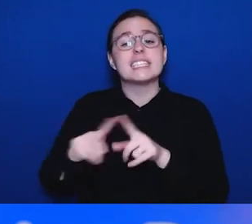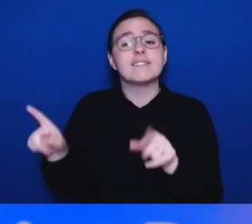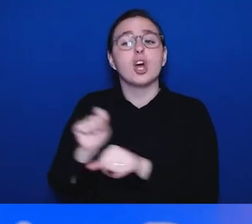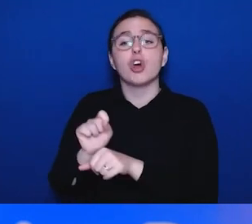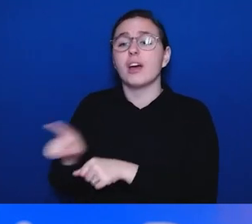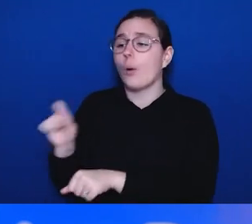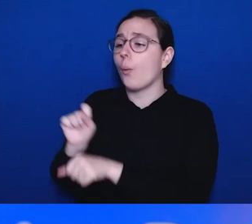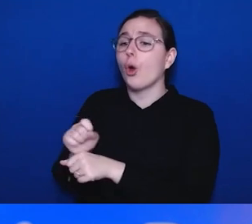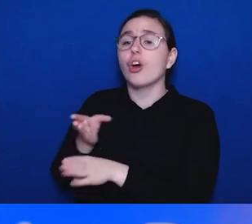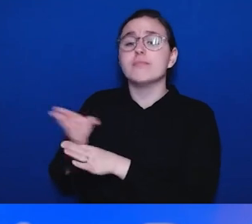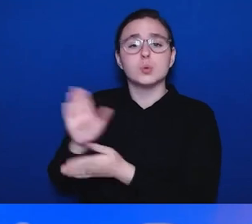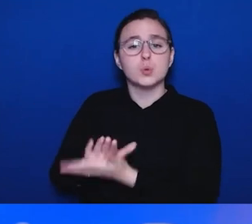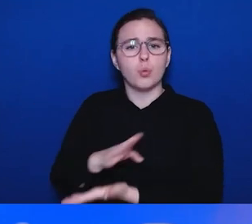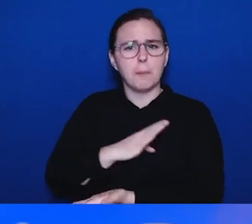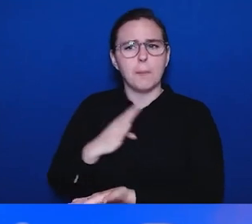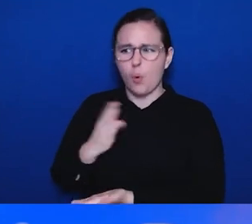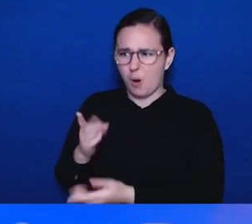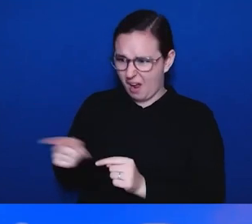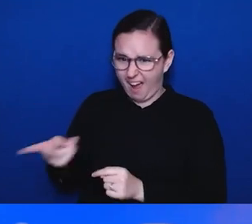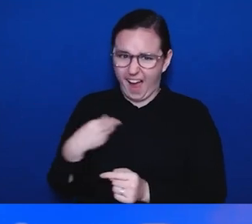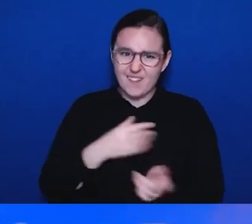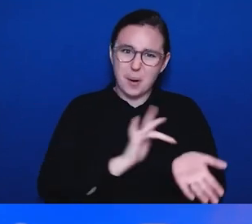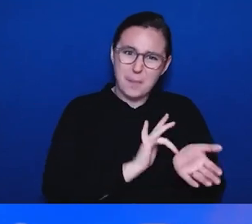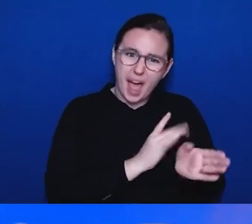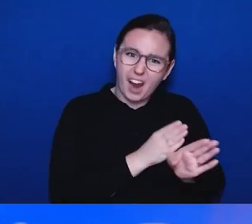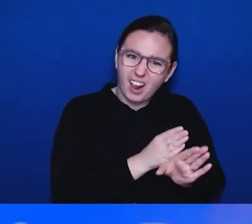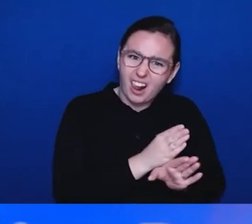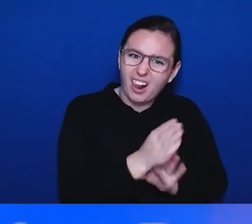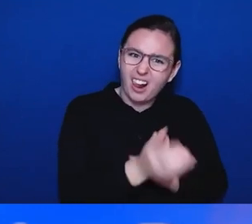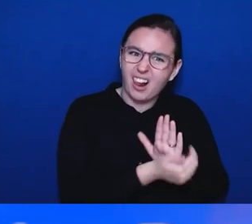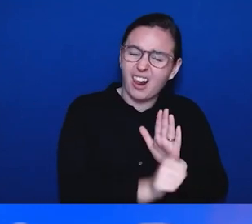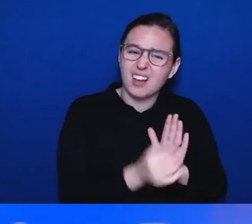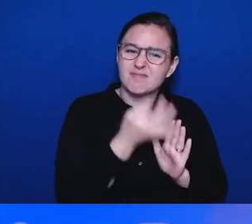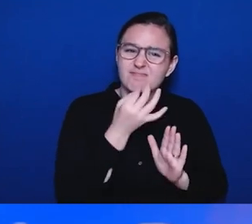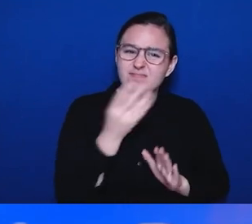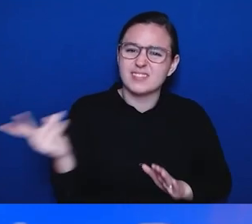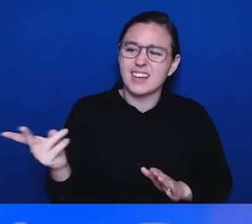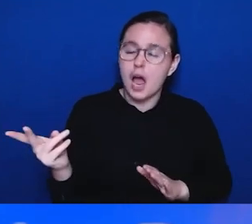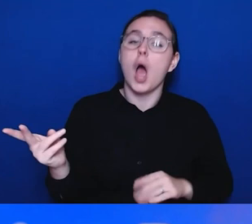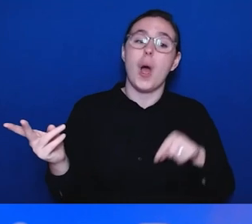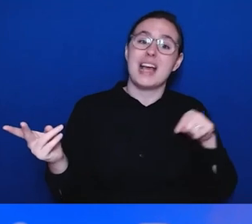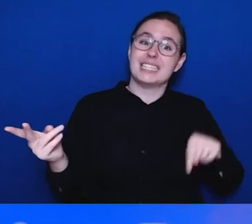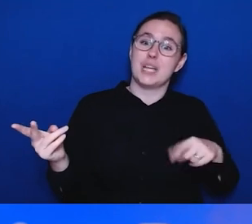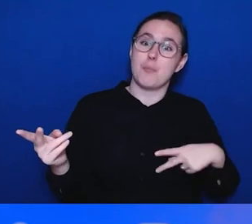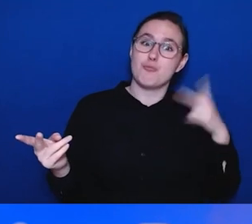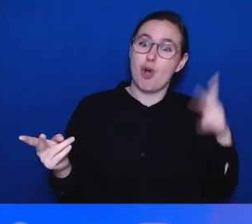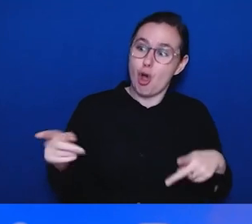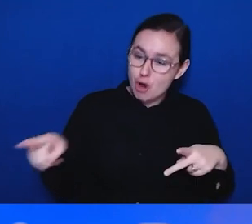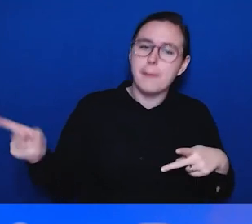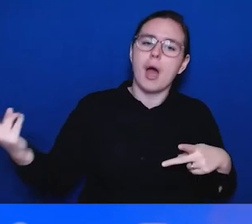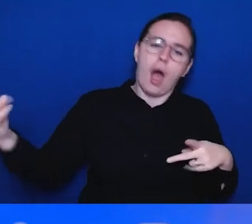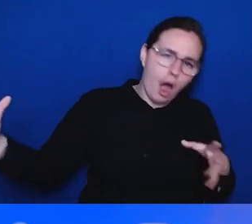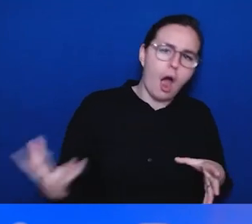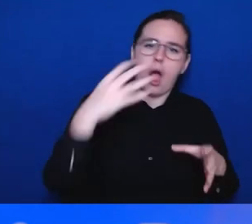folks that have that medical experience, that medical training, I want them to know that we are opening the pathways for you to get to work to provide support in